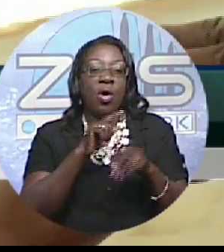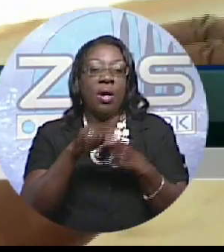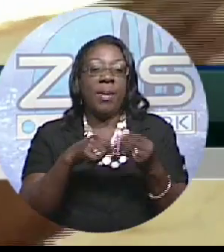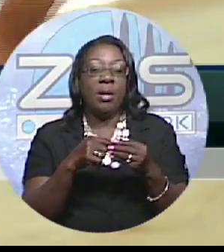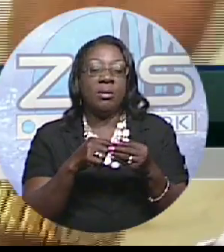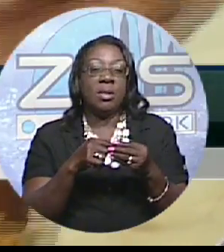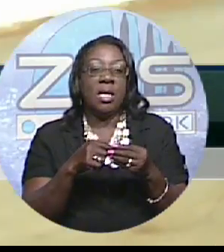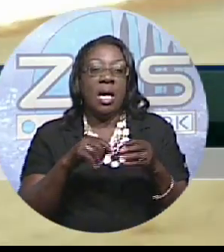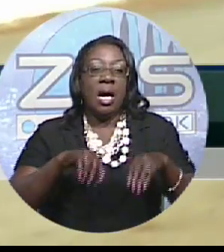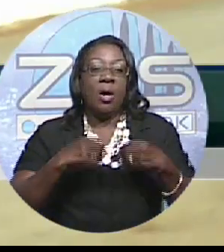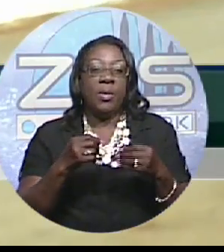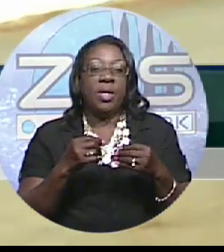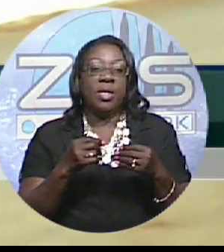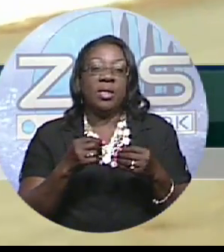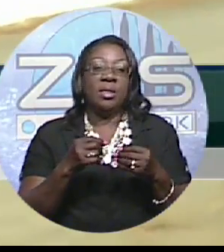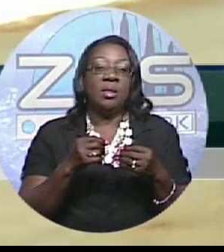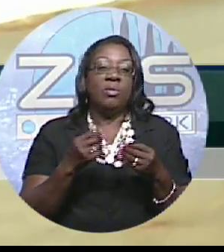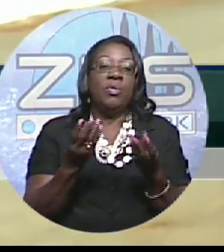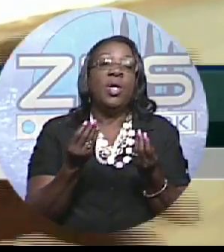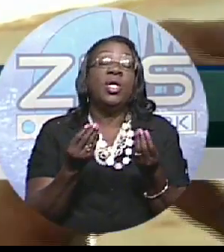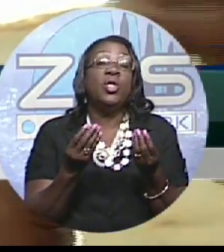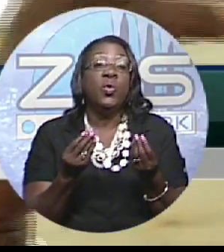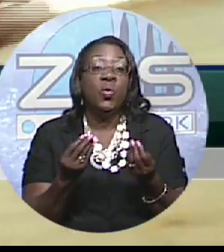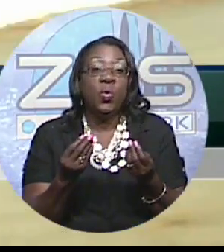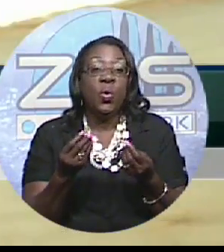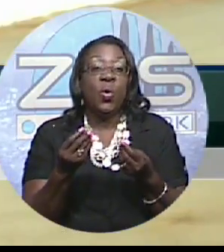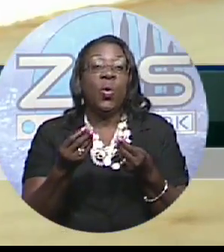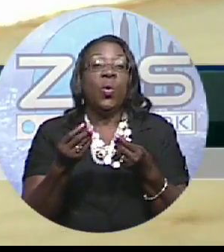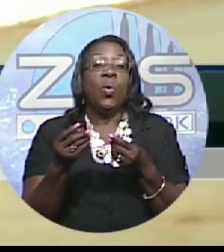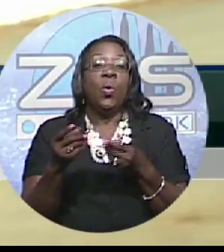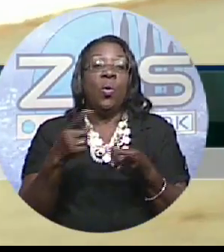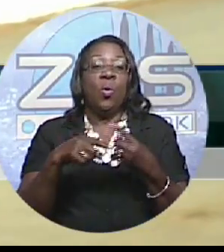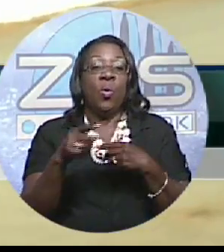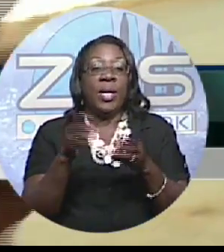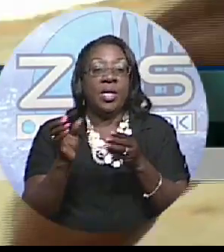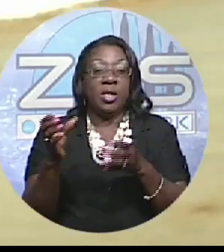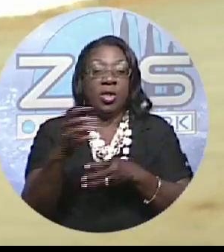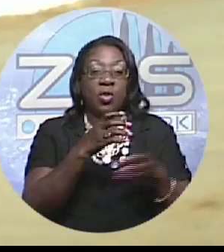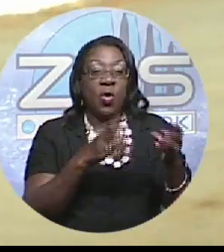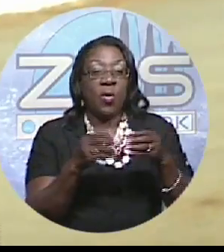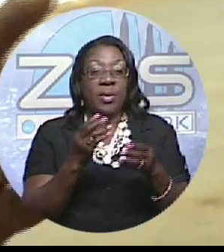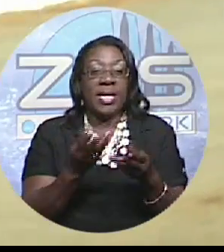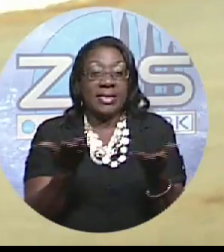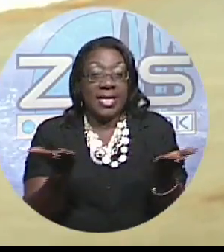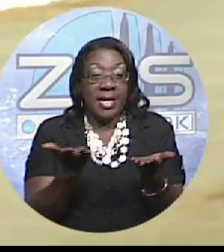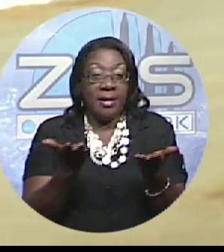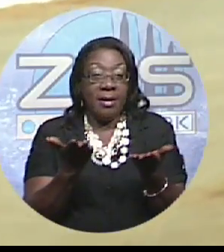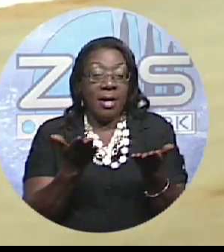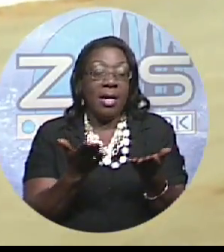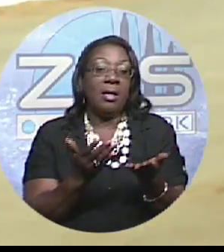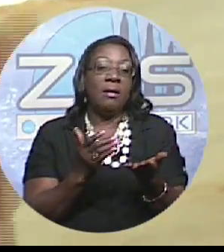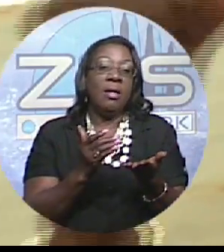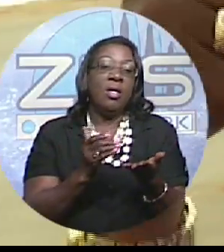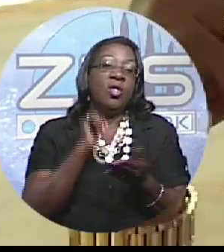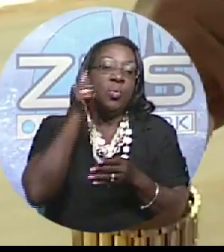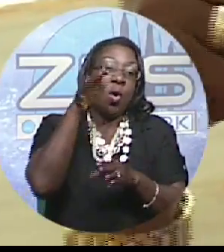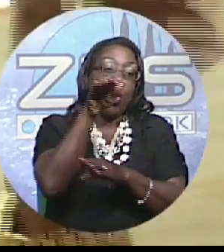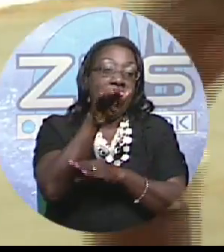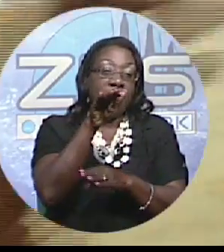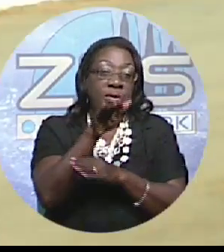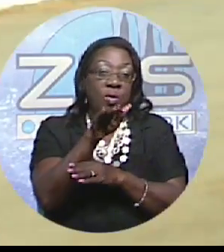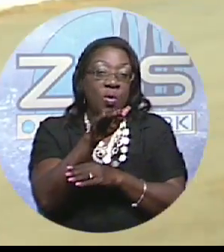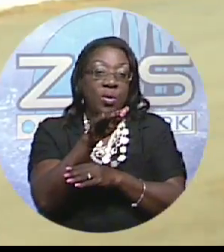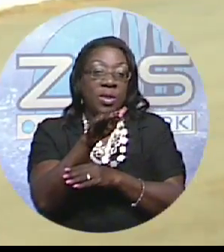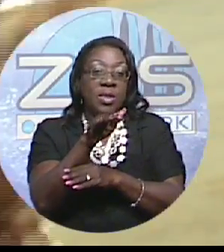hurricane shelter check one more time for tomorrow. The shelter will be activated by 4 p.m. tomorrow afternoon.